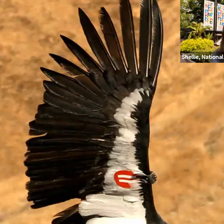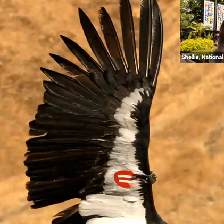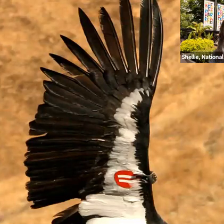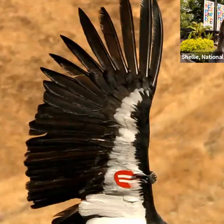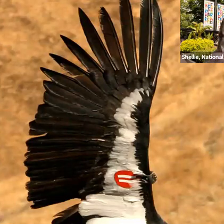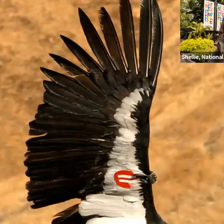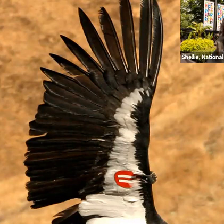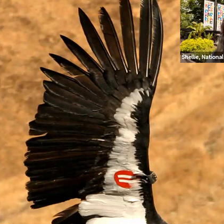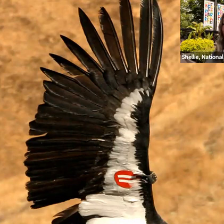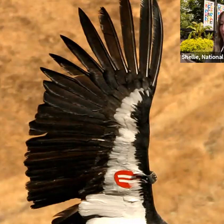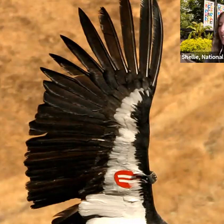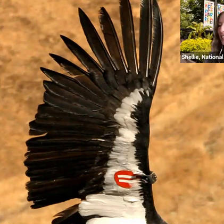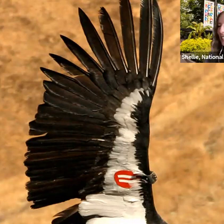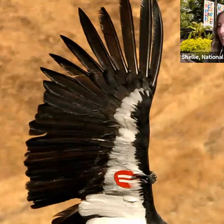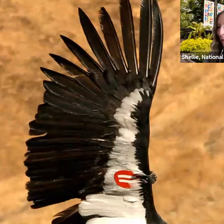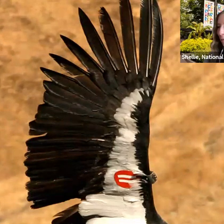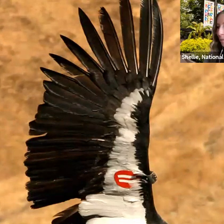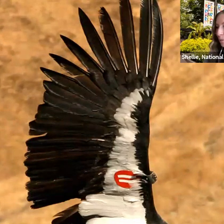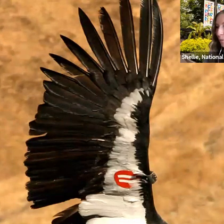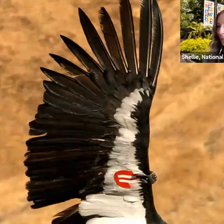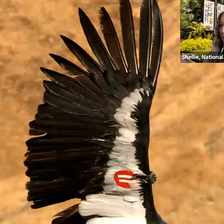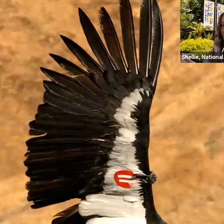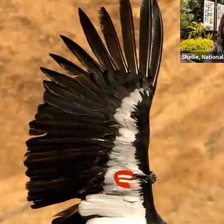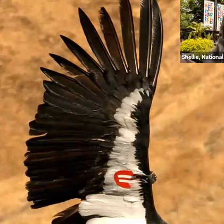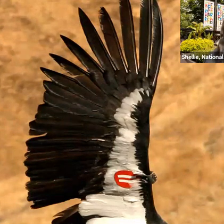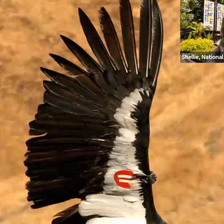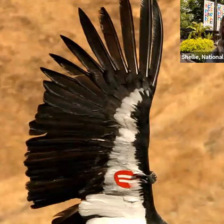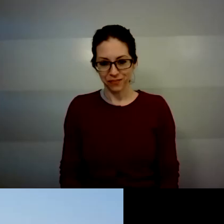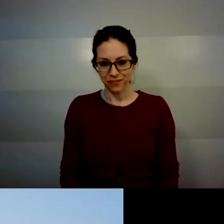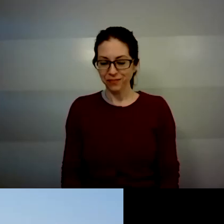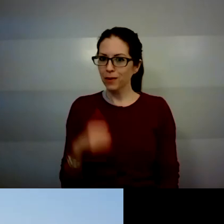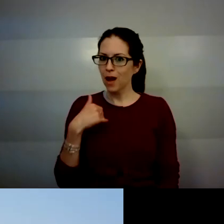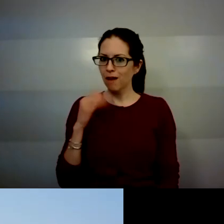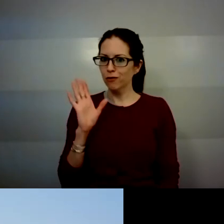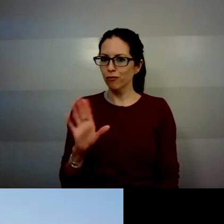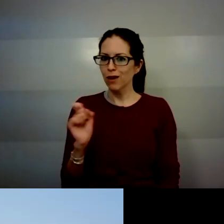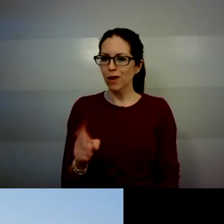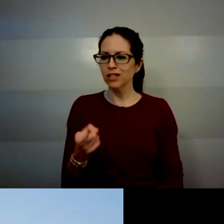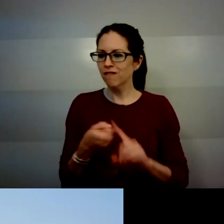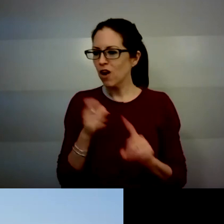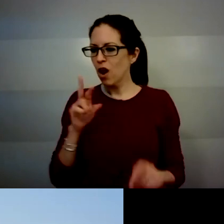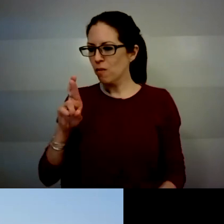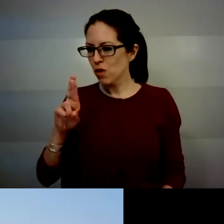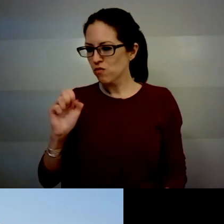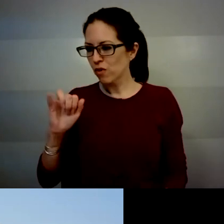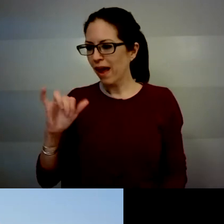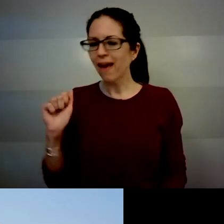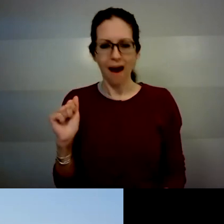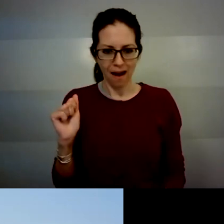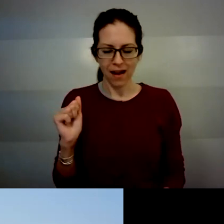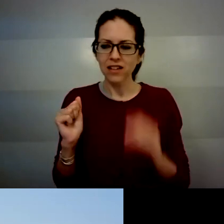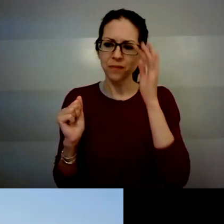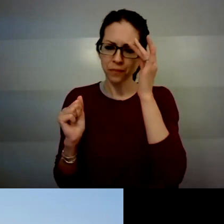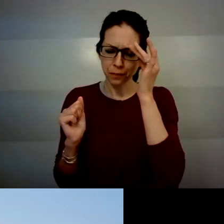all have seen them before or have the chance to see them. We have a great question in here from Reha. When the babies